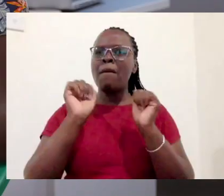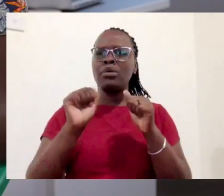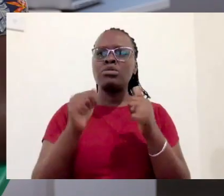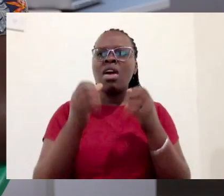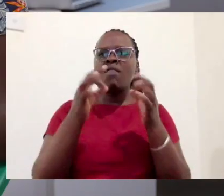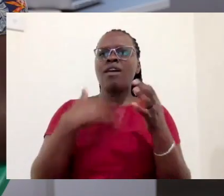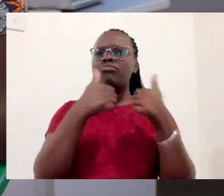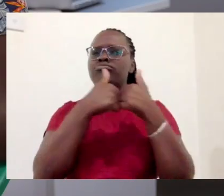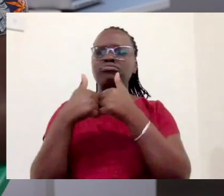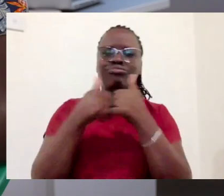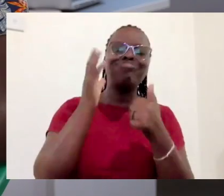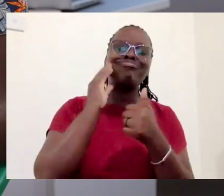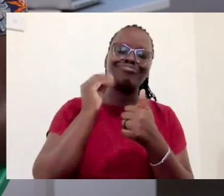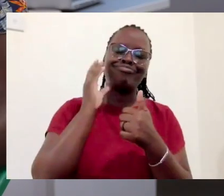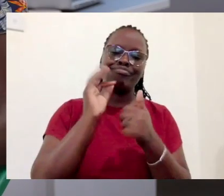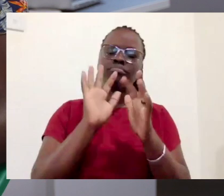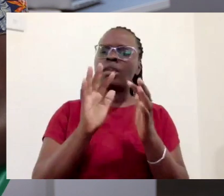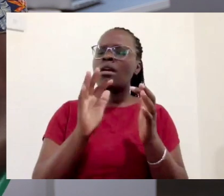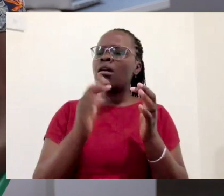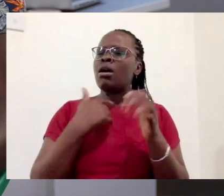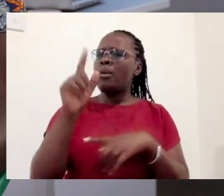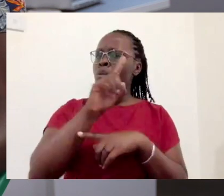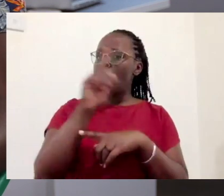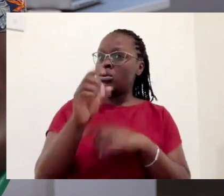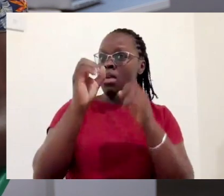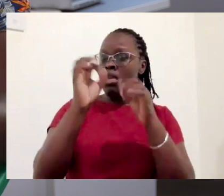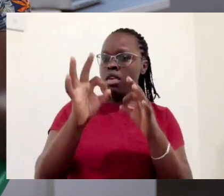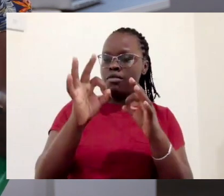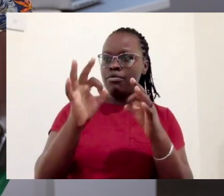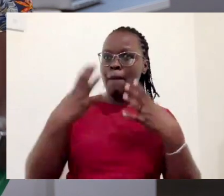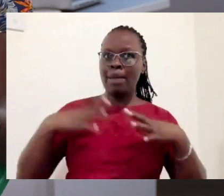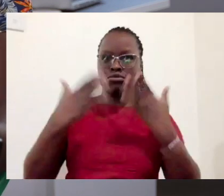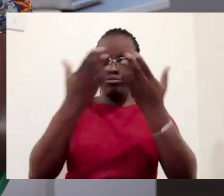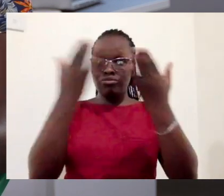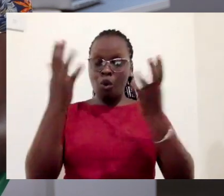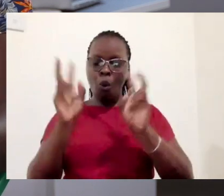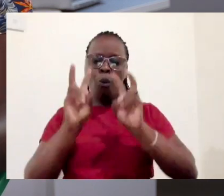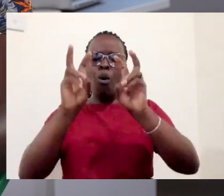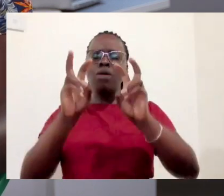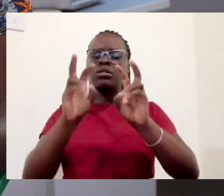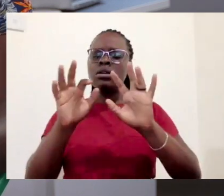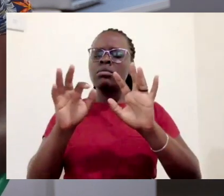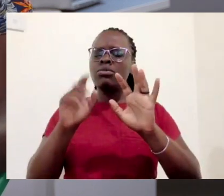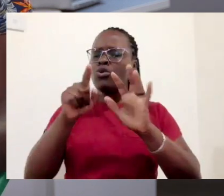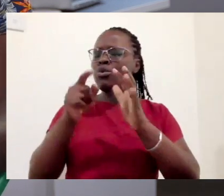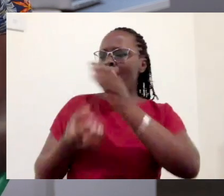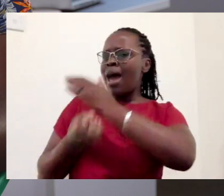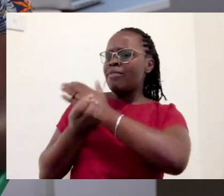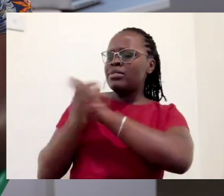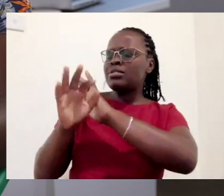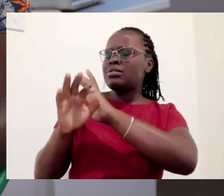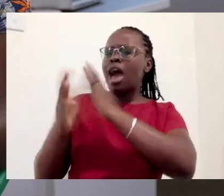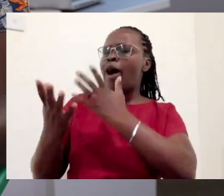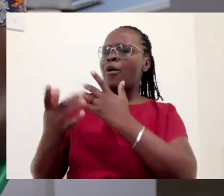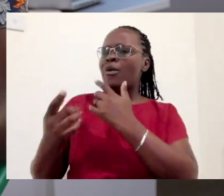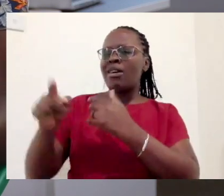few challenges here and there. Yeah. What would you tell anyone who's watching this who probably has the mindset that technology is